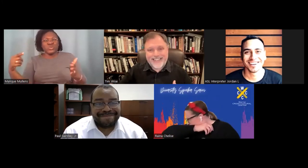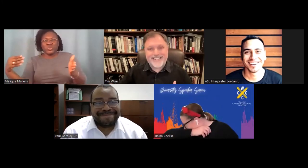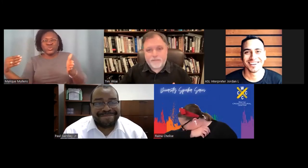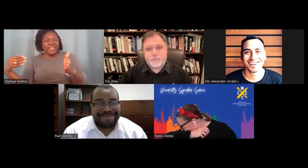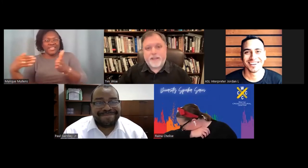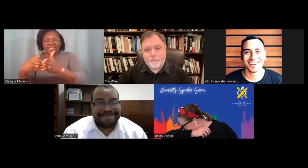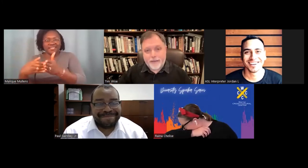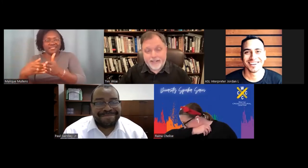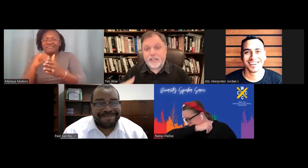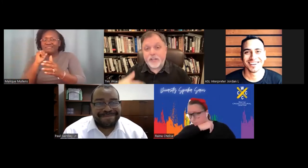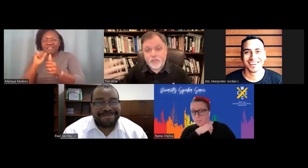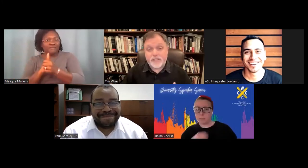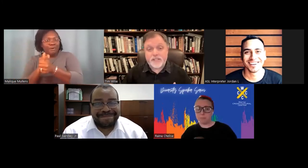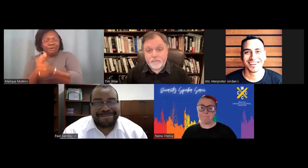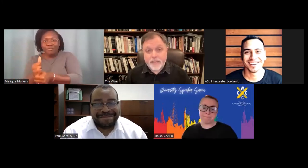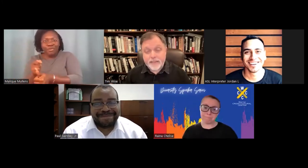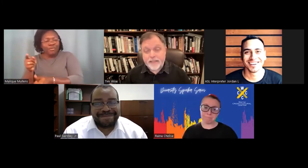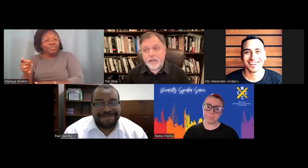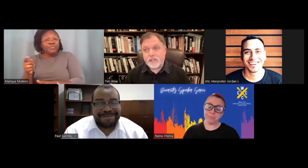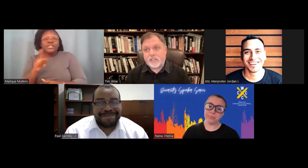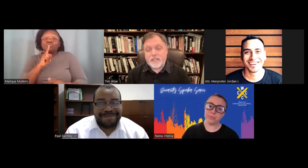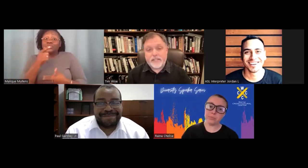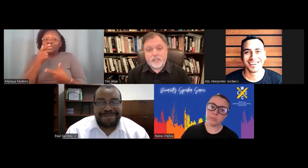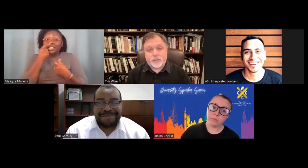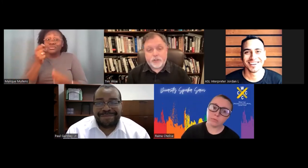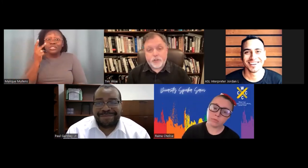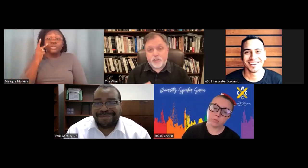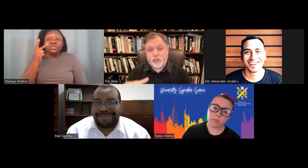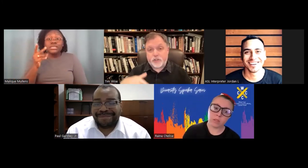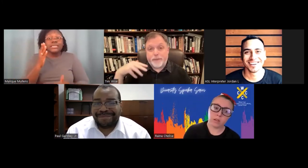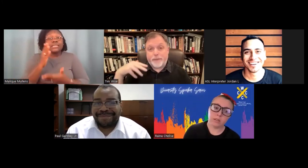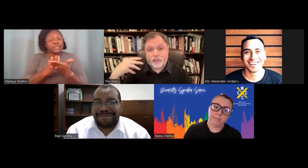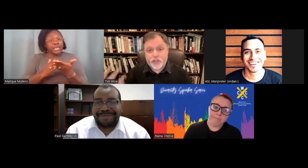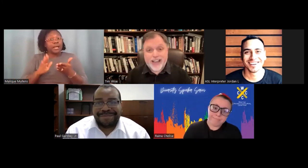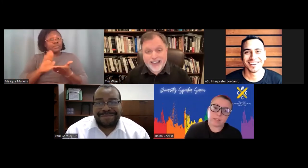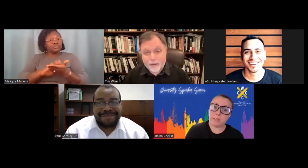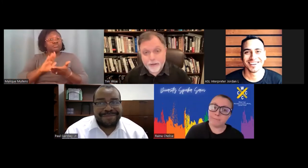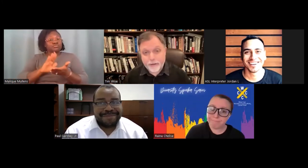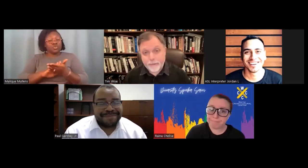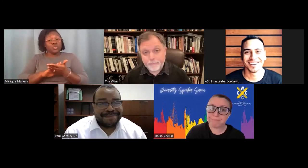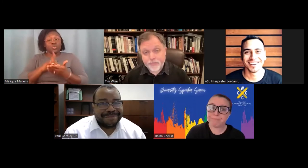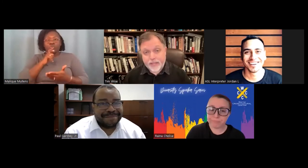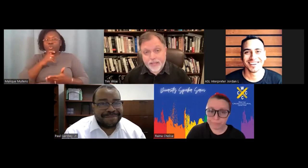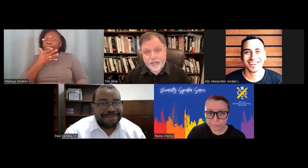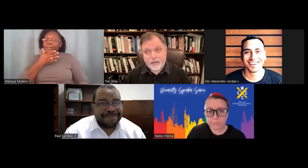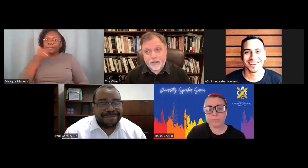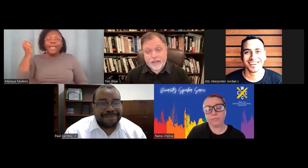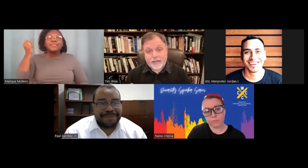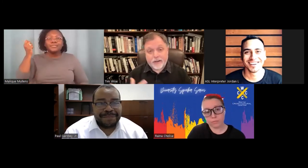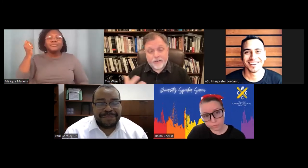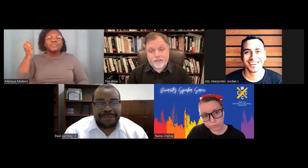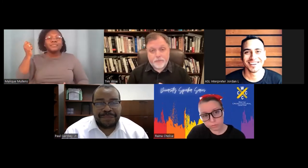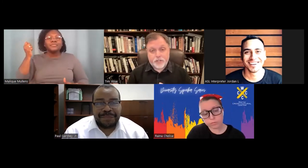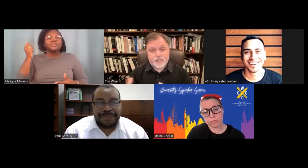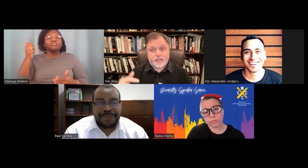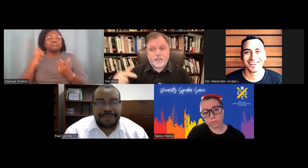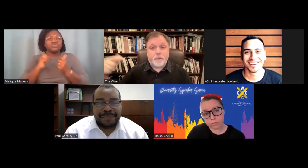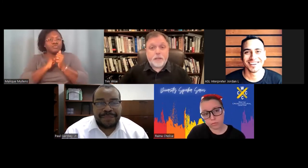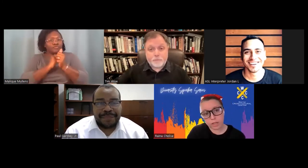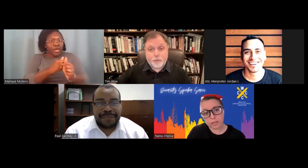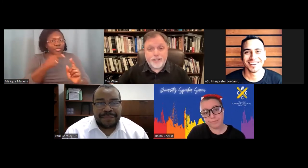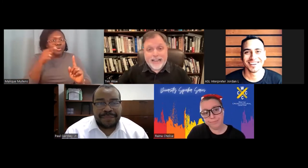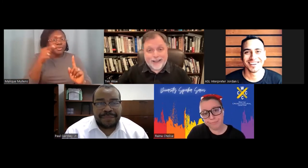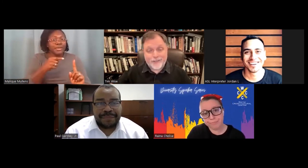ways it isn't being met. It's interesting to me that some of the institutions that do the best job in adhering to mission tend